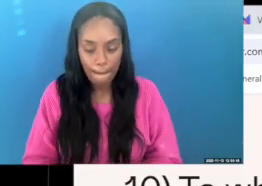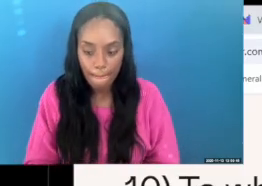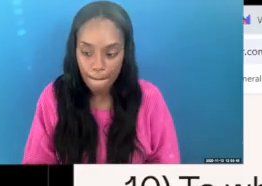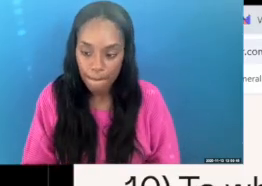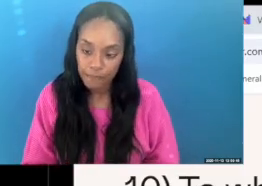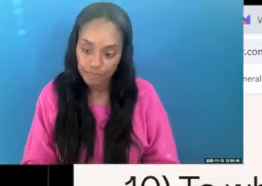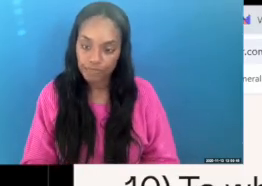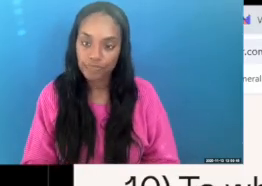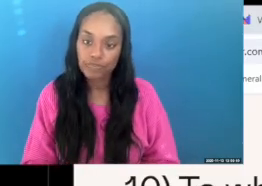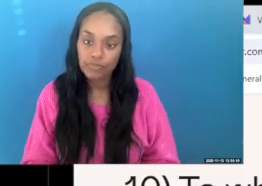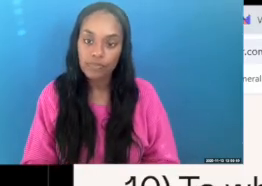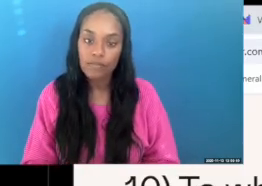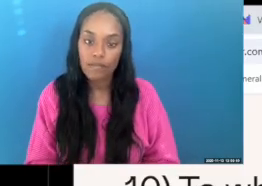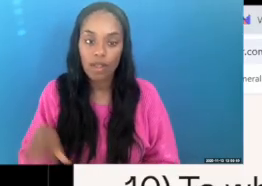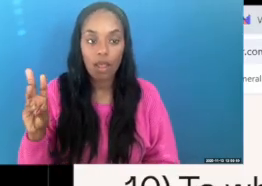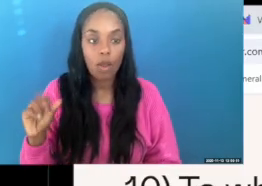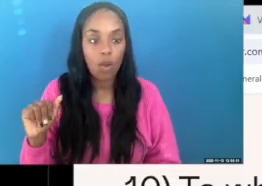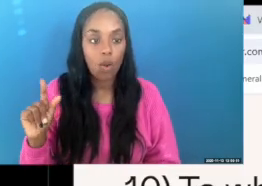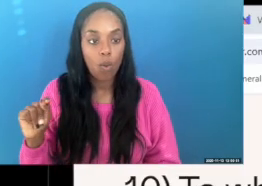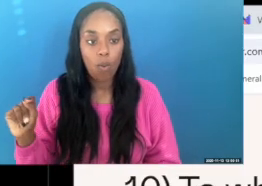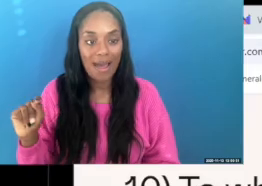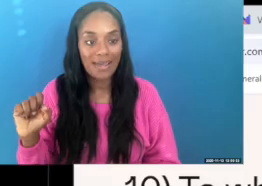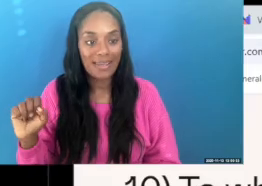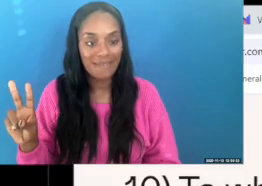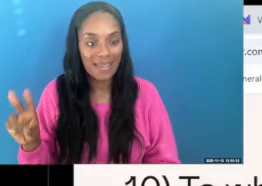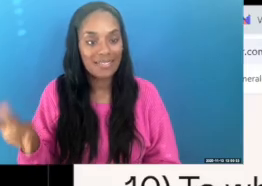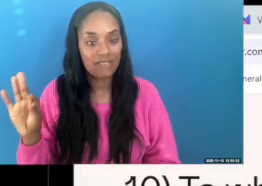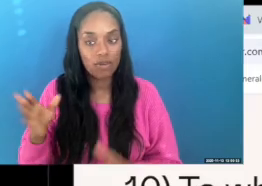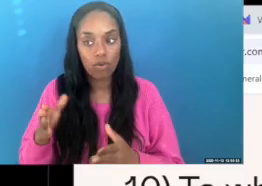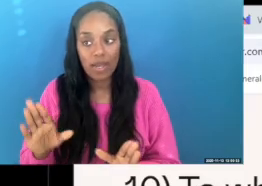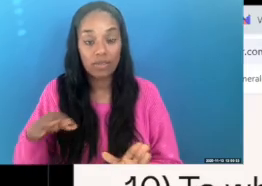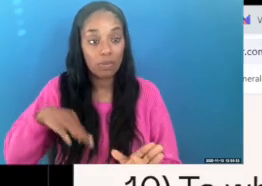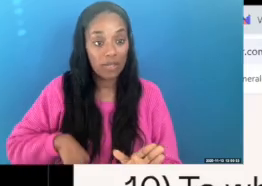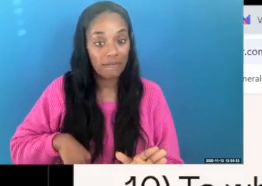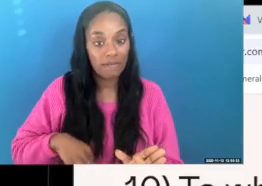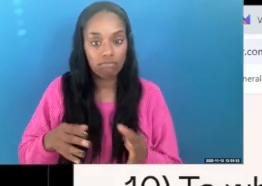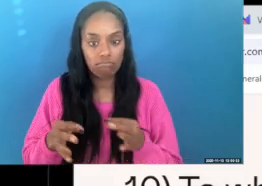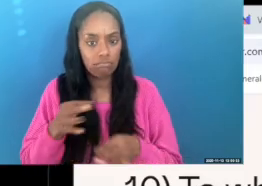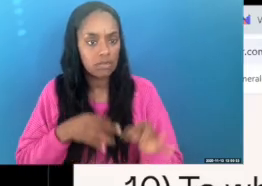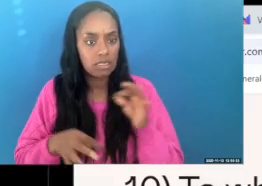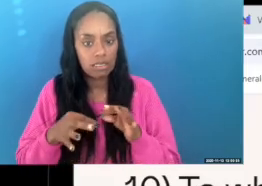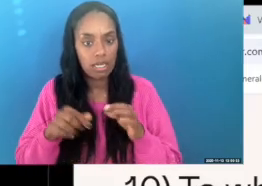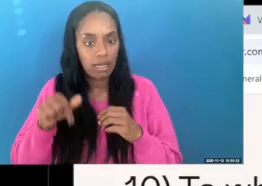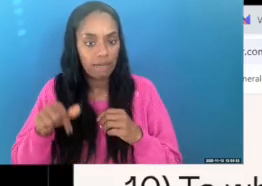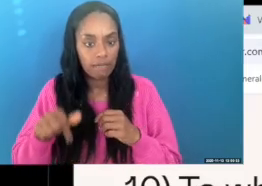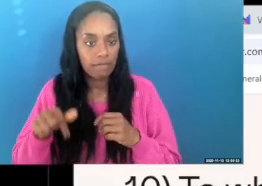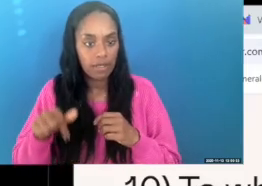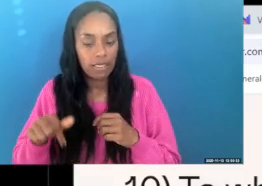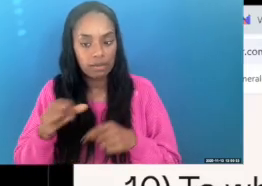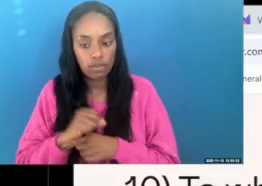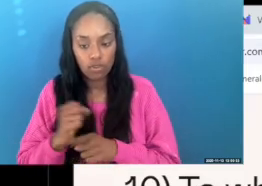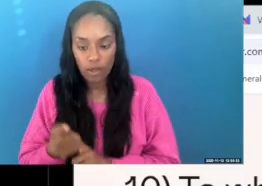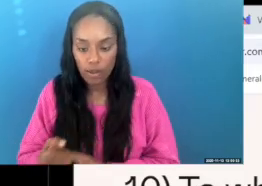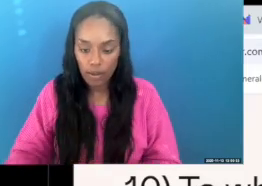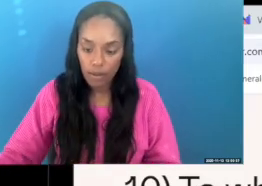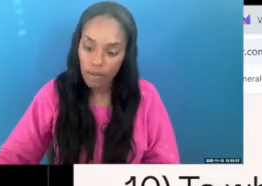and reward technology and market penetration progress and focus on things that have proven to work. And so,